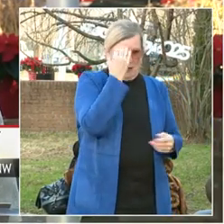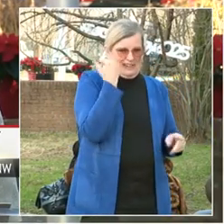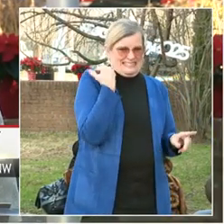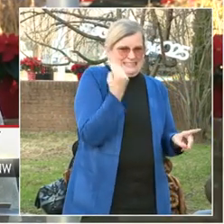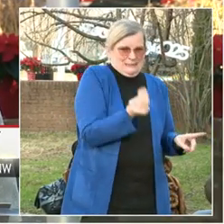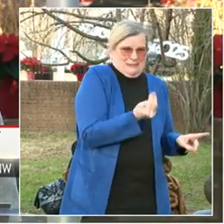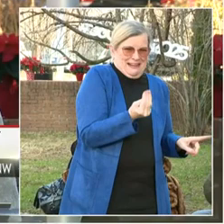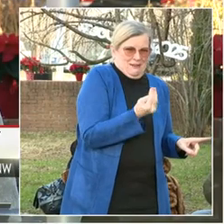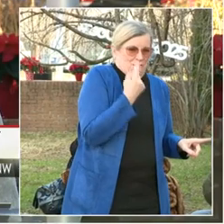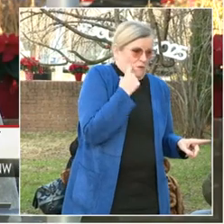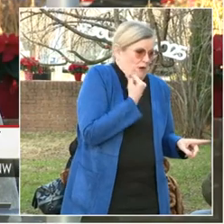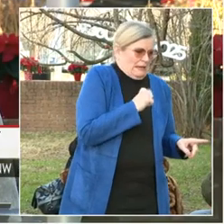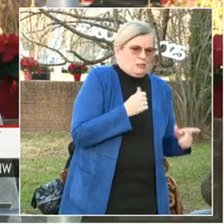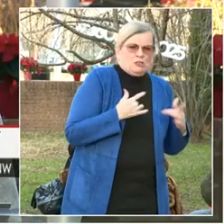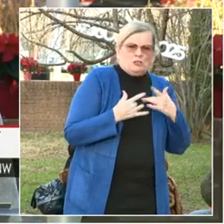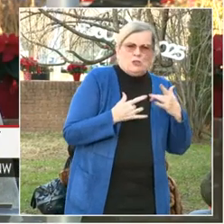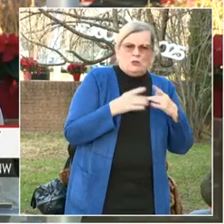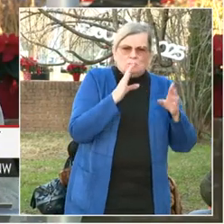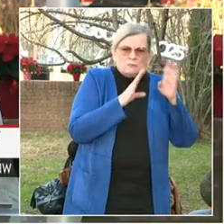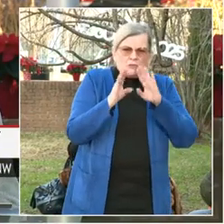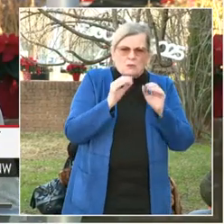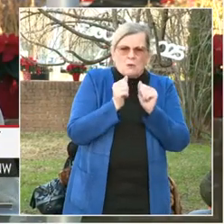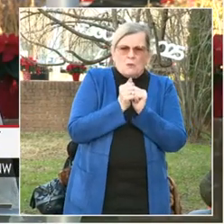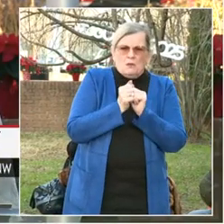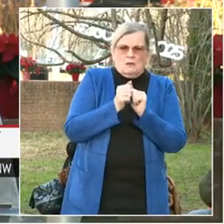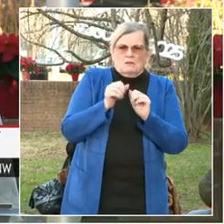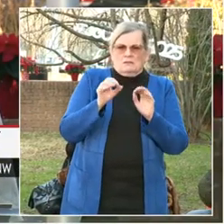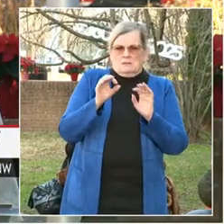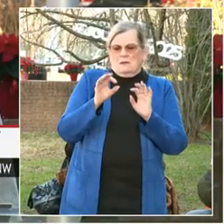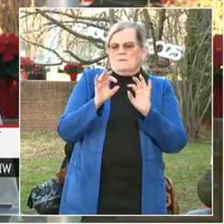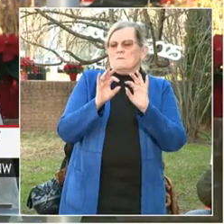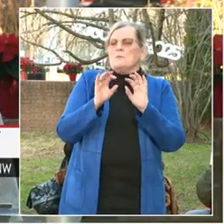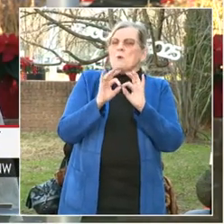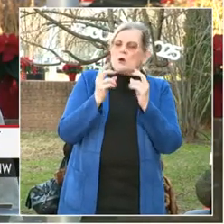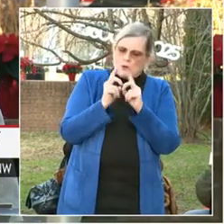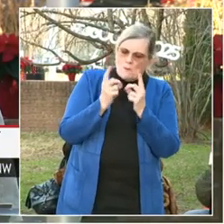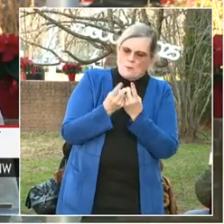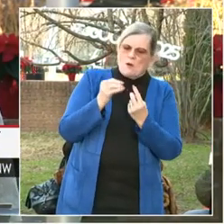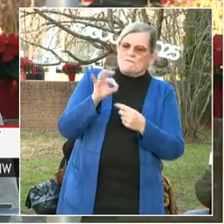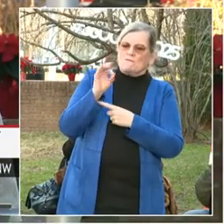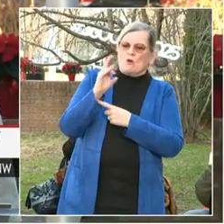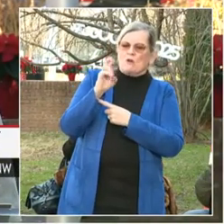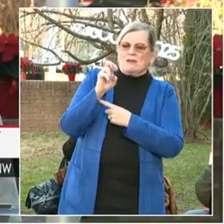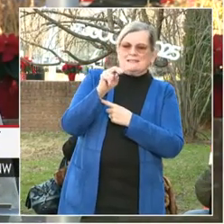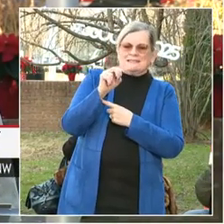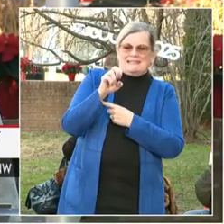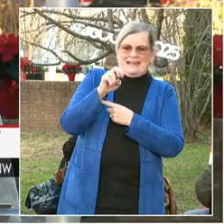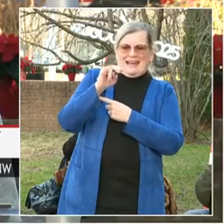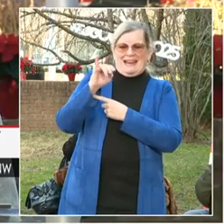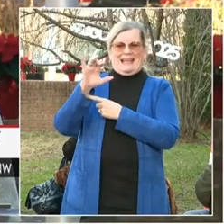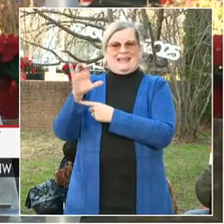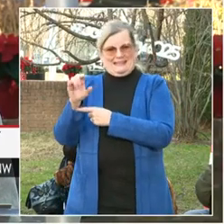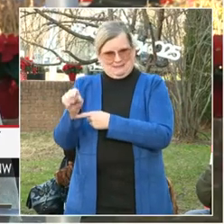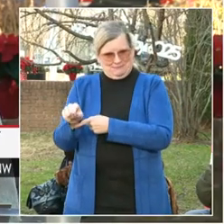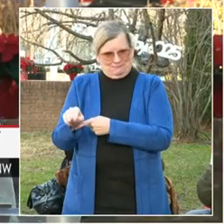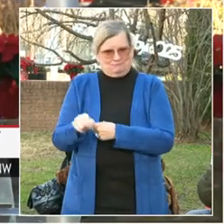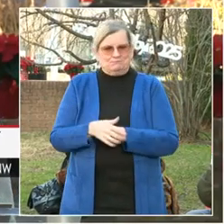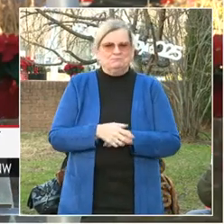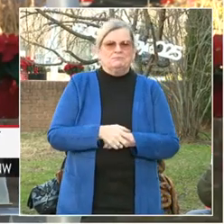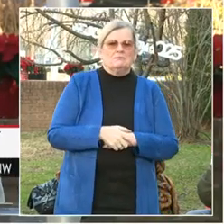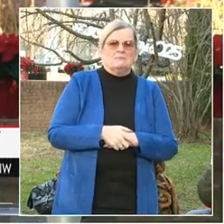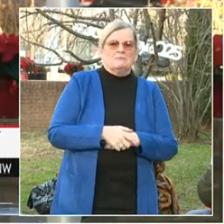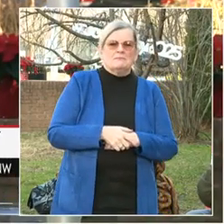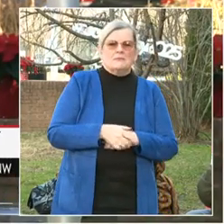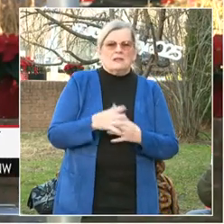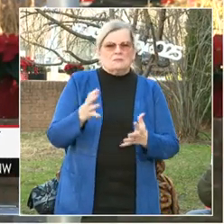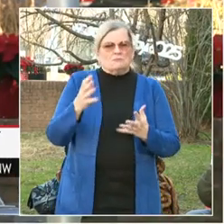the Department of Forensic Sciences. So I have a pretty detailed report. I have directed the deputy mayor to convene